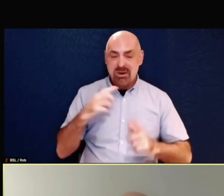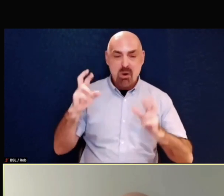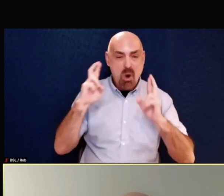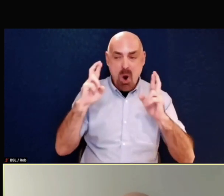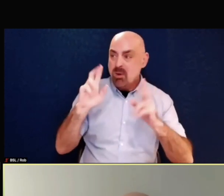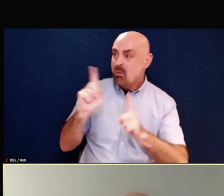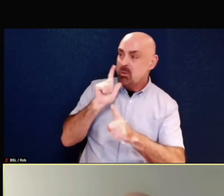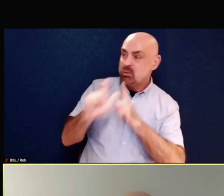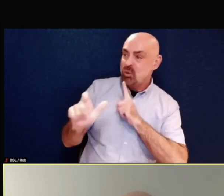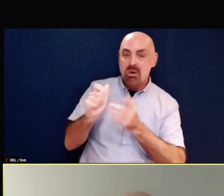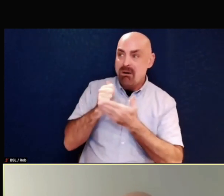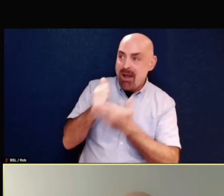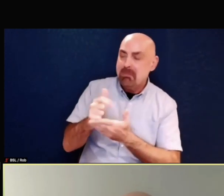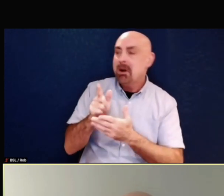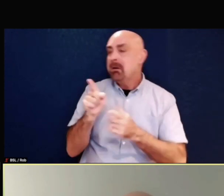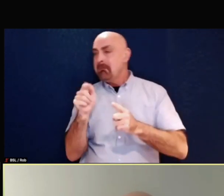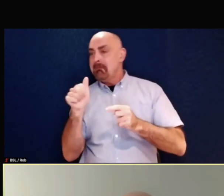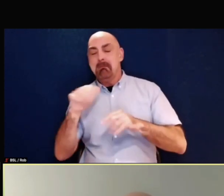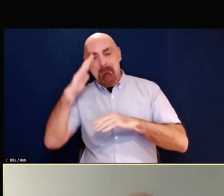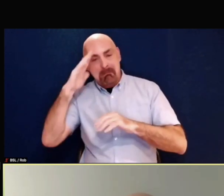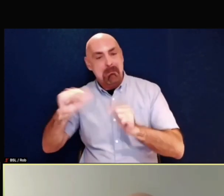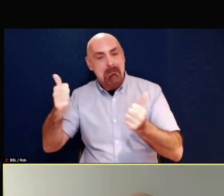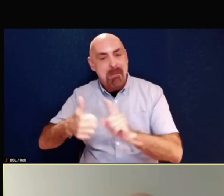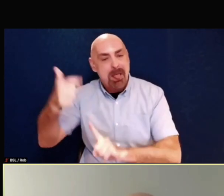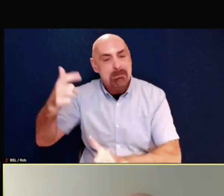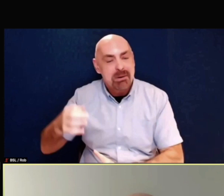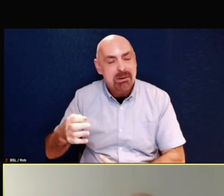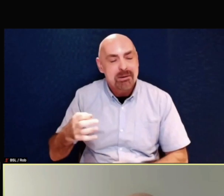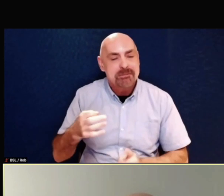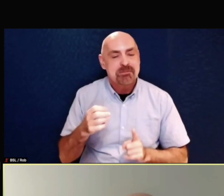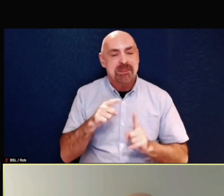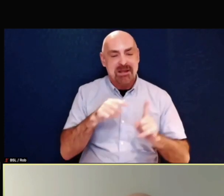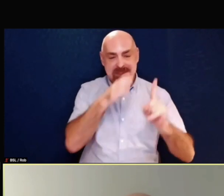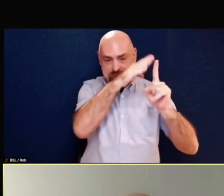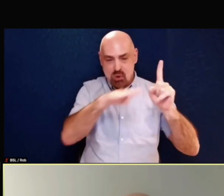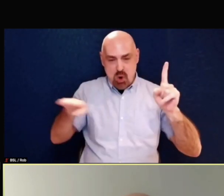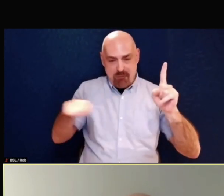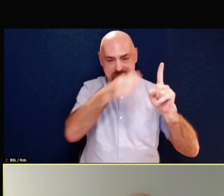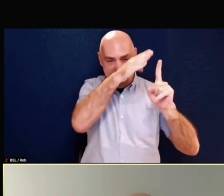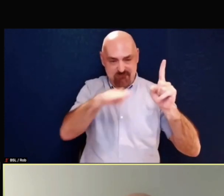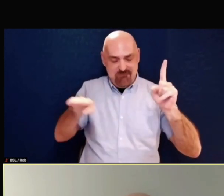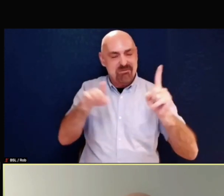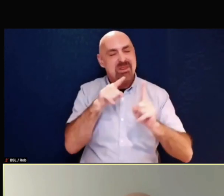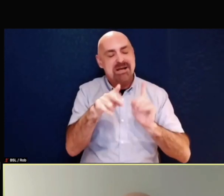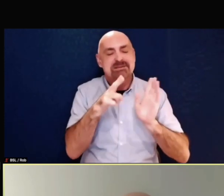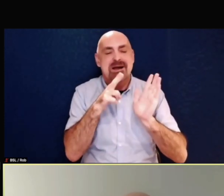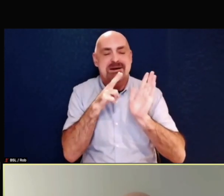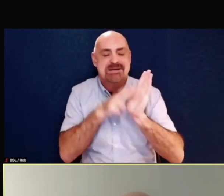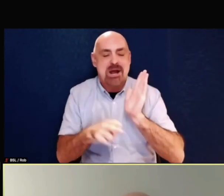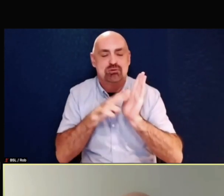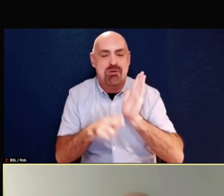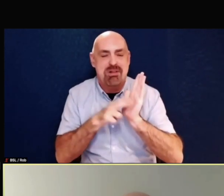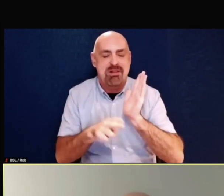some good if we think about mental health services. So this curve presents a natural challenge, I think, to those of us that work